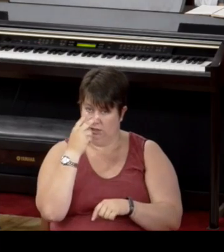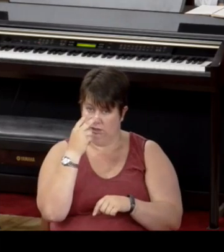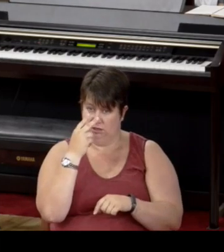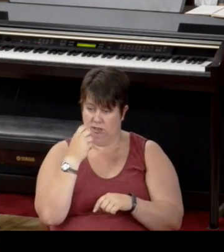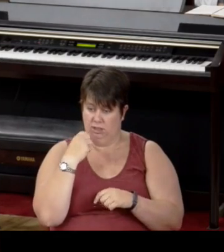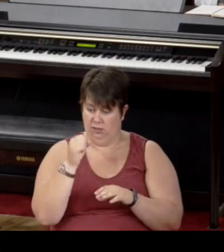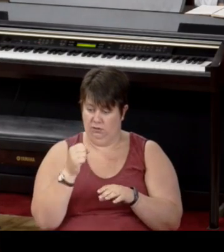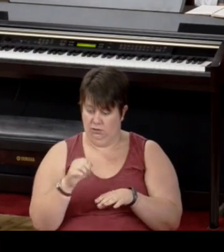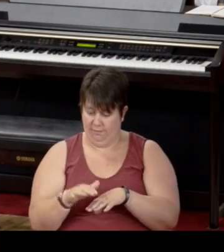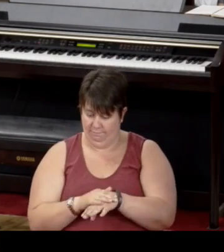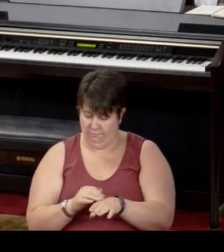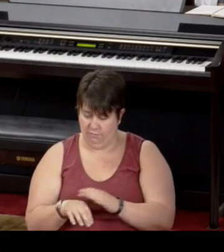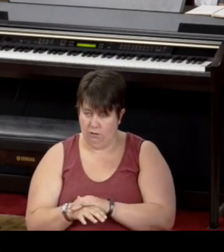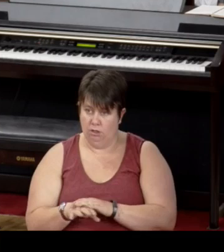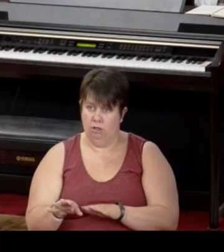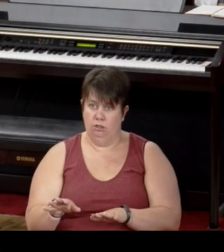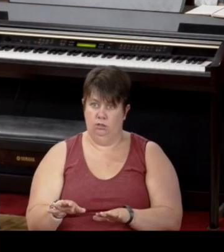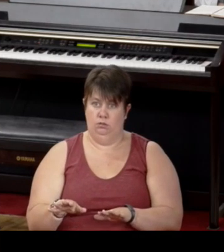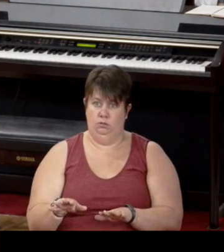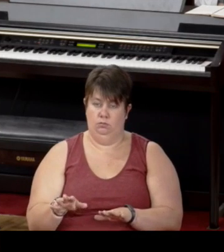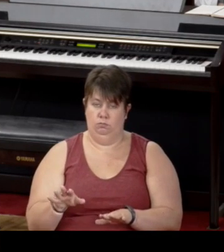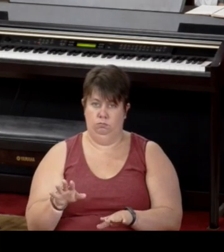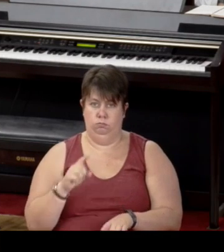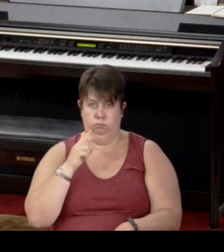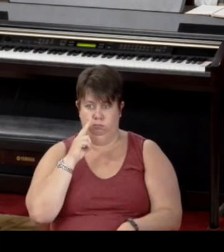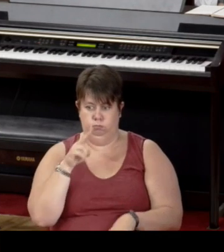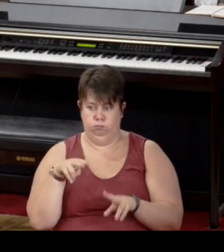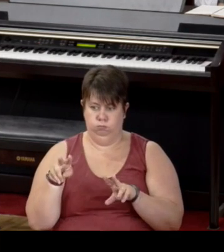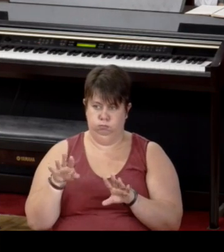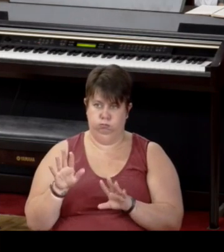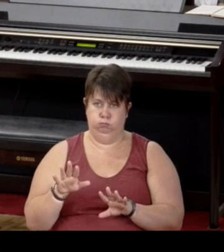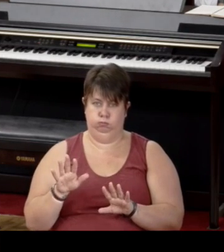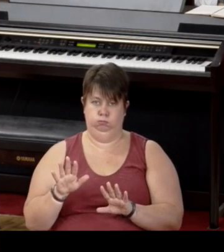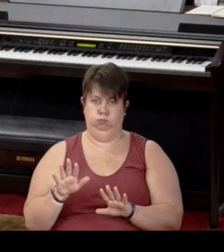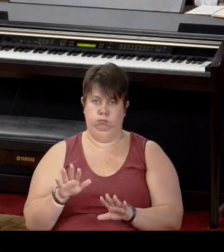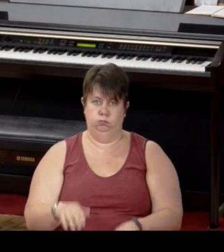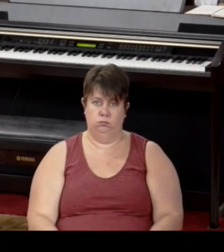oof, that's a bizarre image.